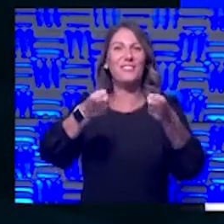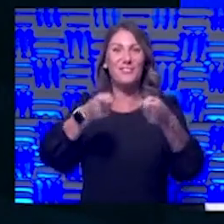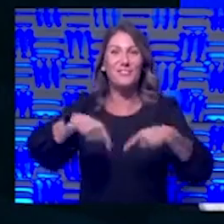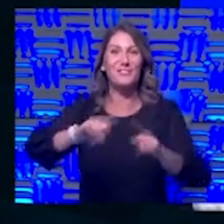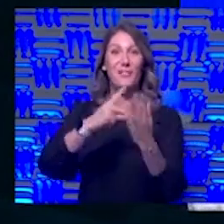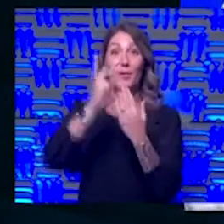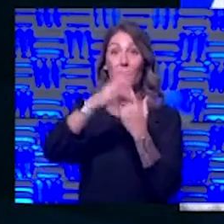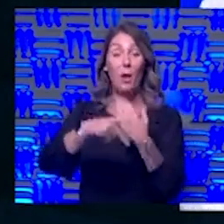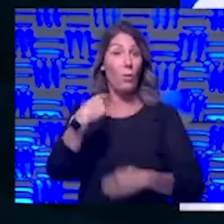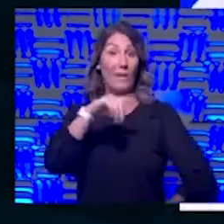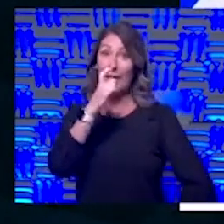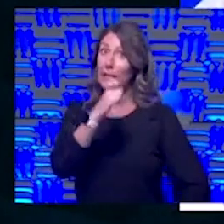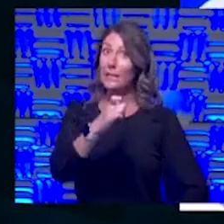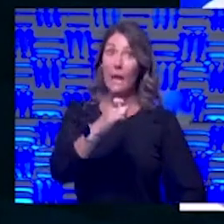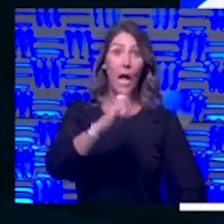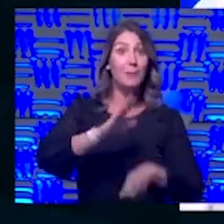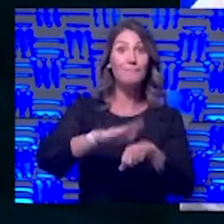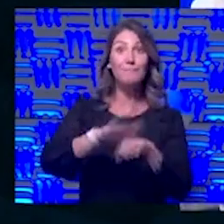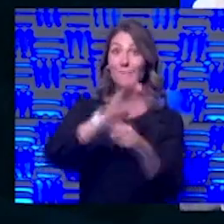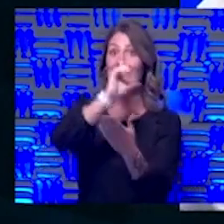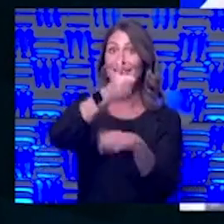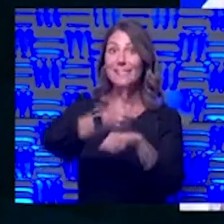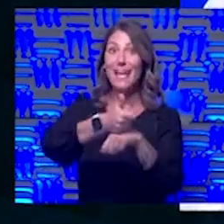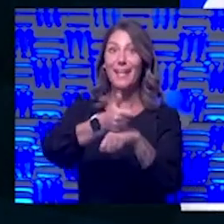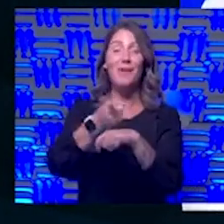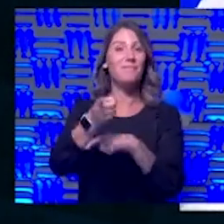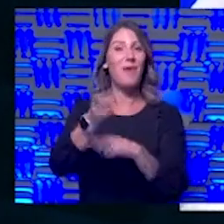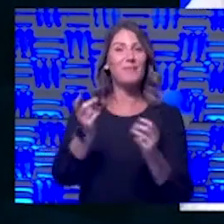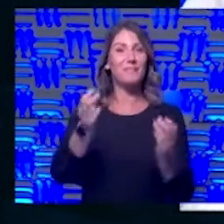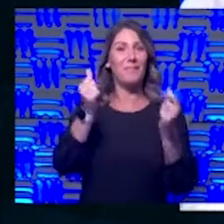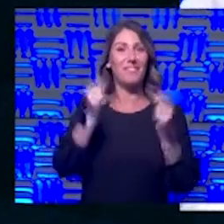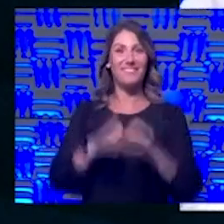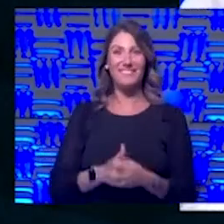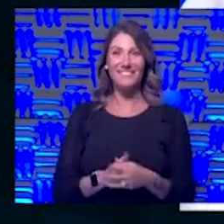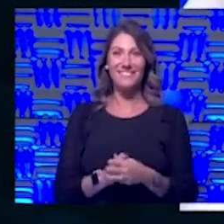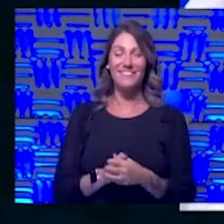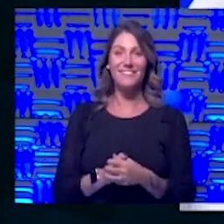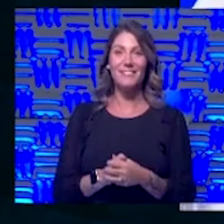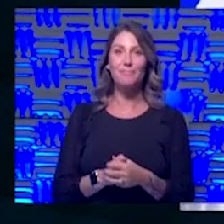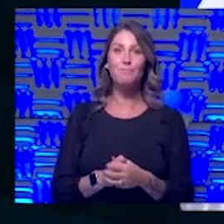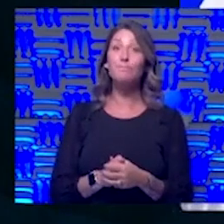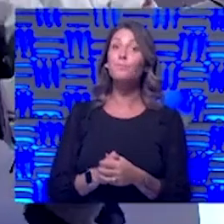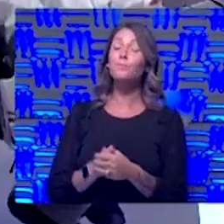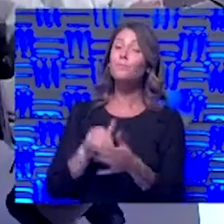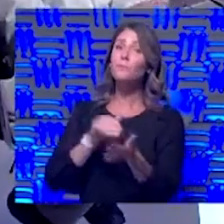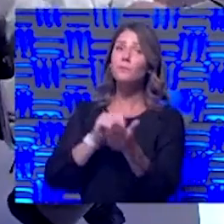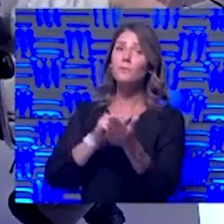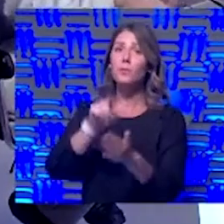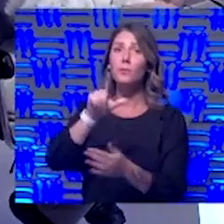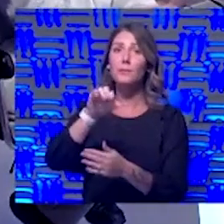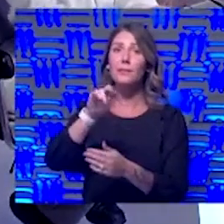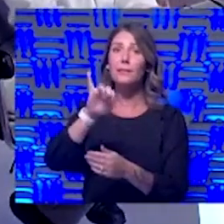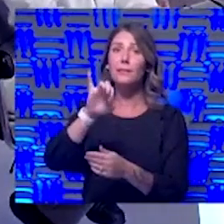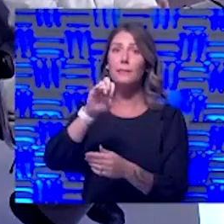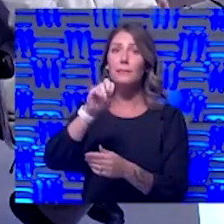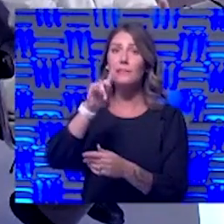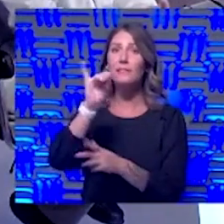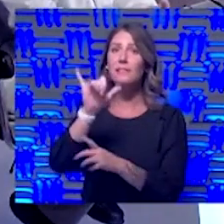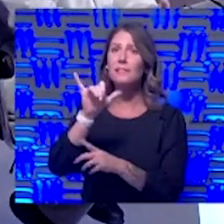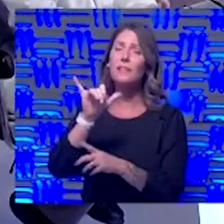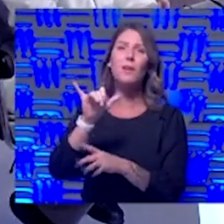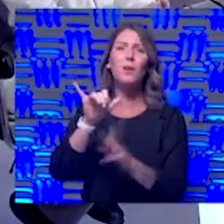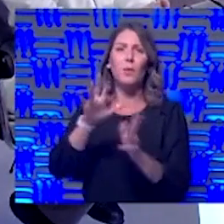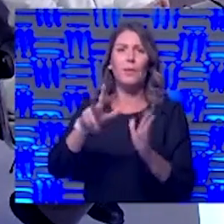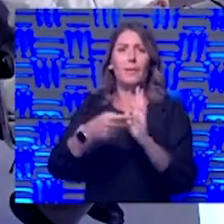that. And we didn't prompt that, just to say. That was spontaneous. So, Dr. Yedlinsky, talk a little bit about what this means.